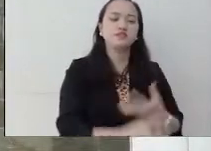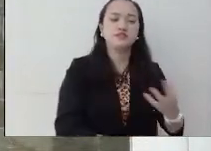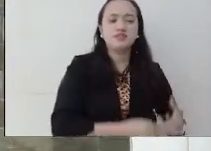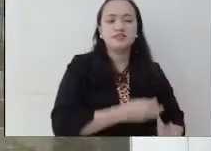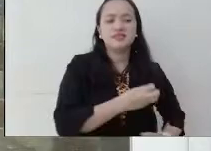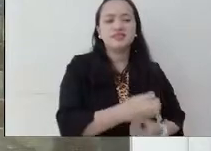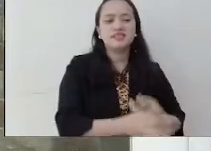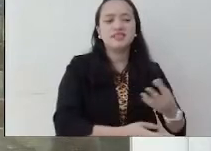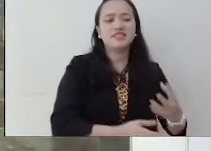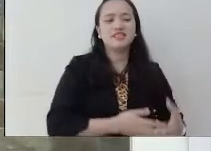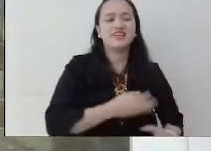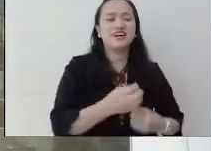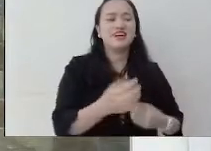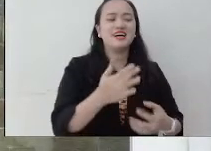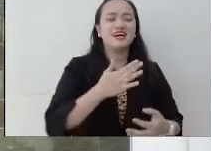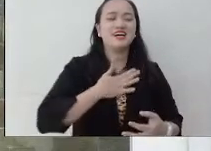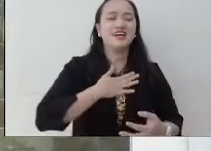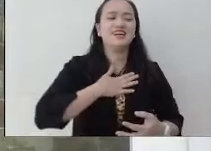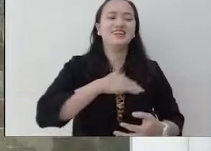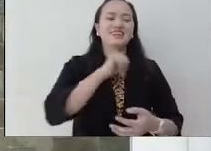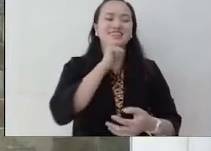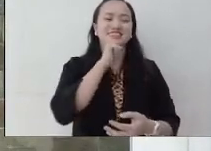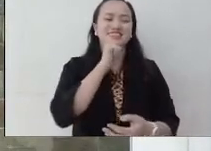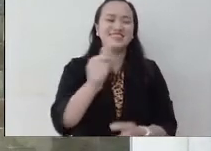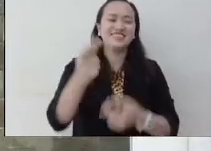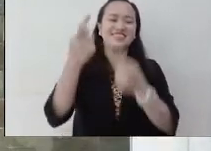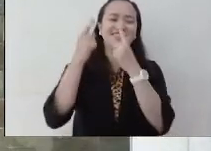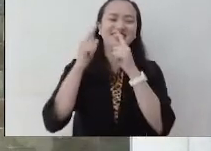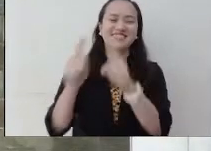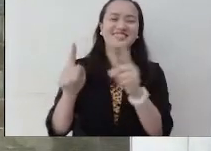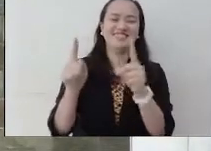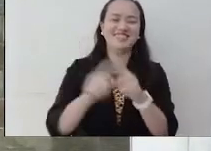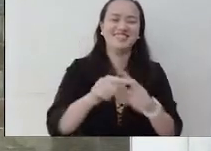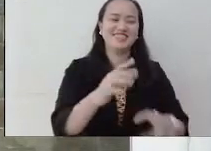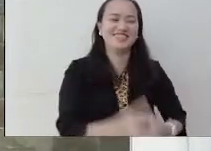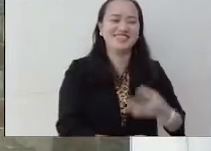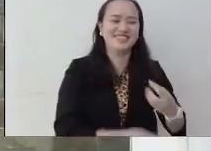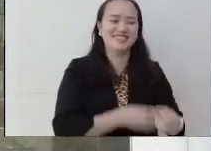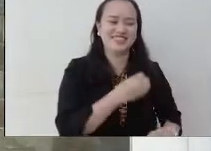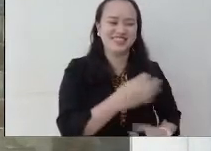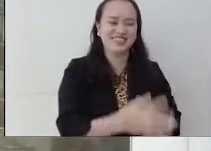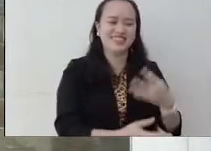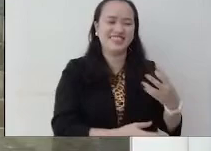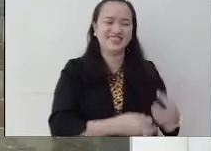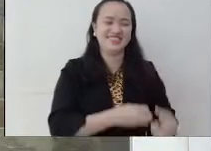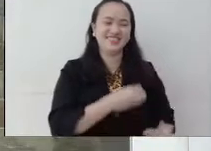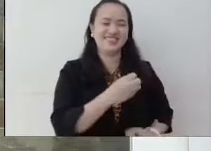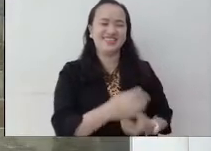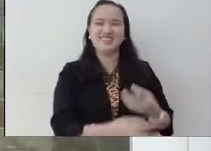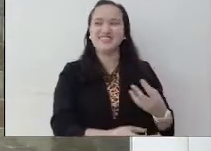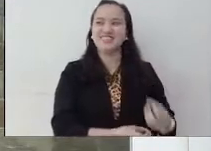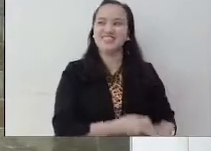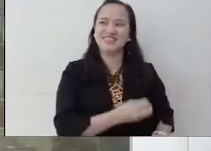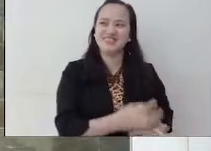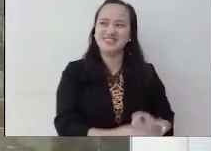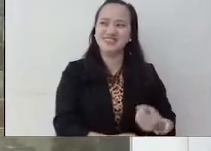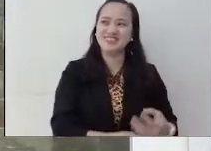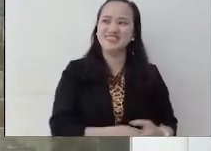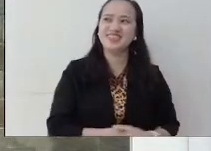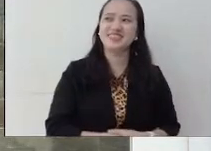to hell. No, I'm not going to hell.